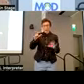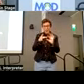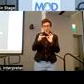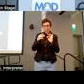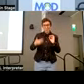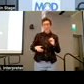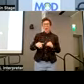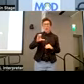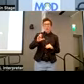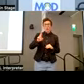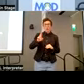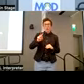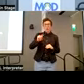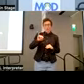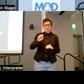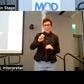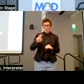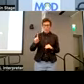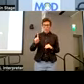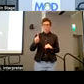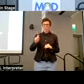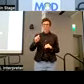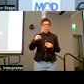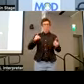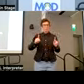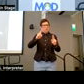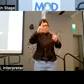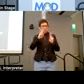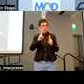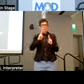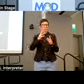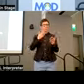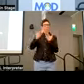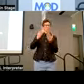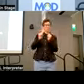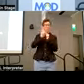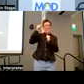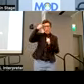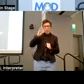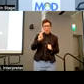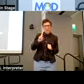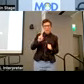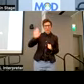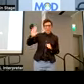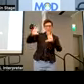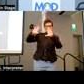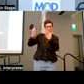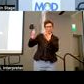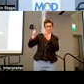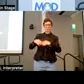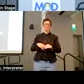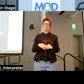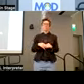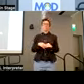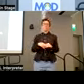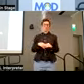Wood. I'm the, I have the privilege and honor of serving with Governor Baker's administration as a cabinet secretary and